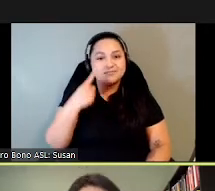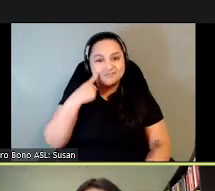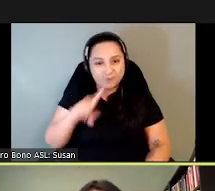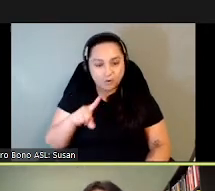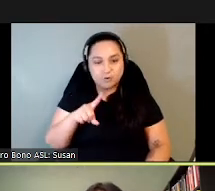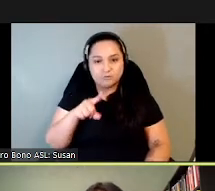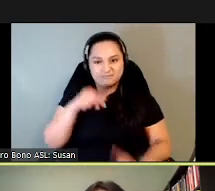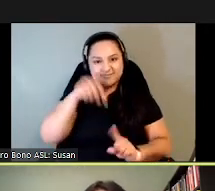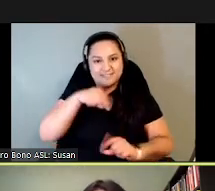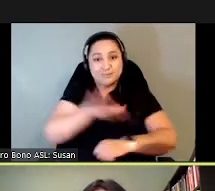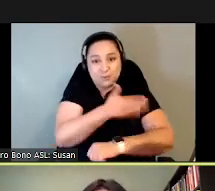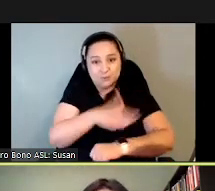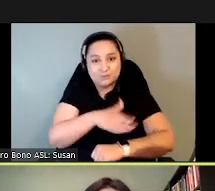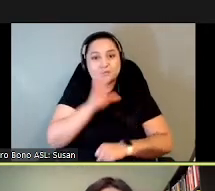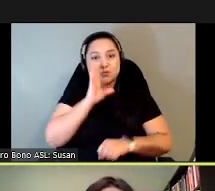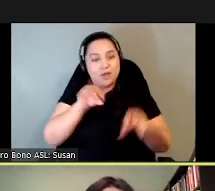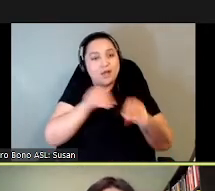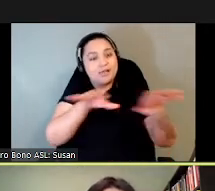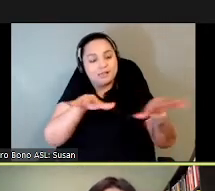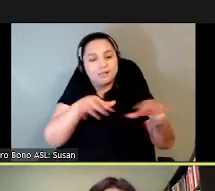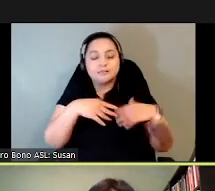it's happening already.